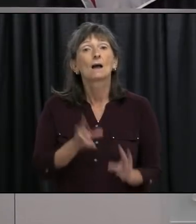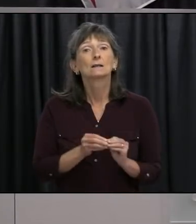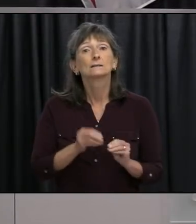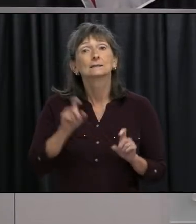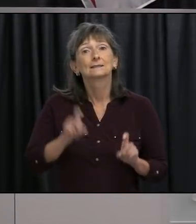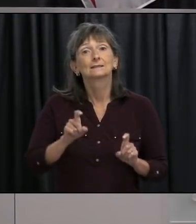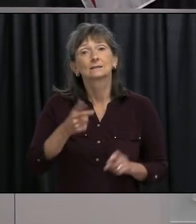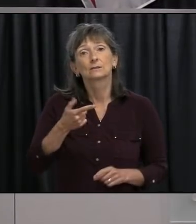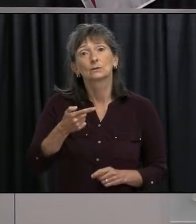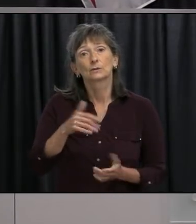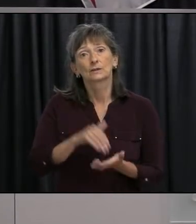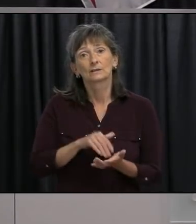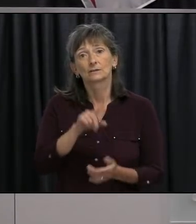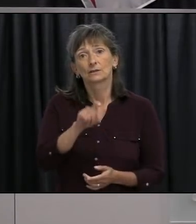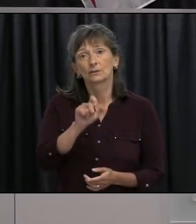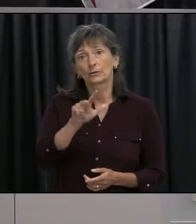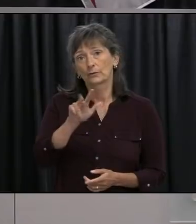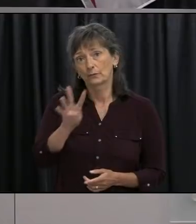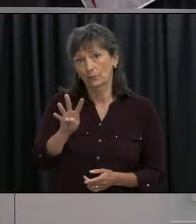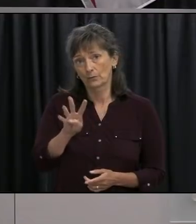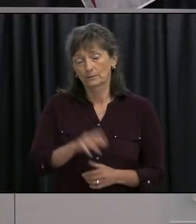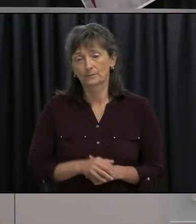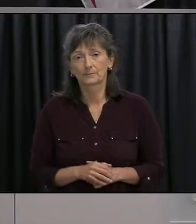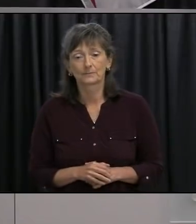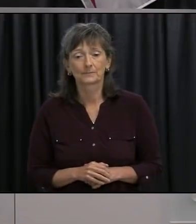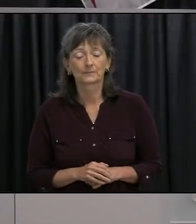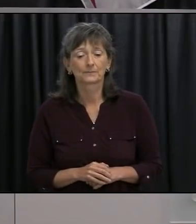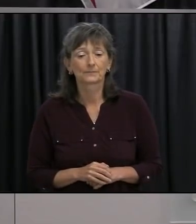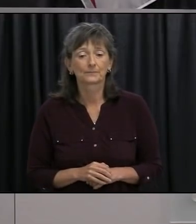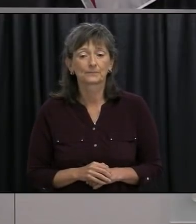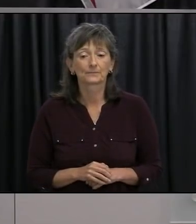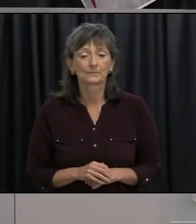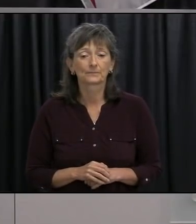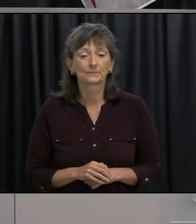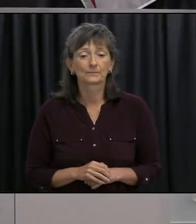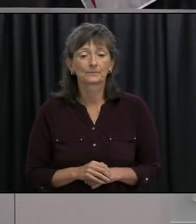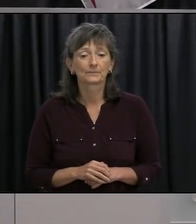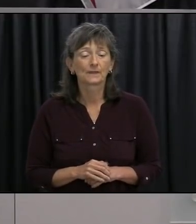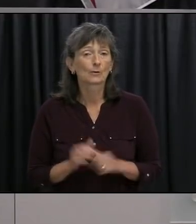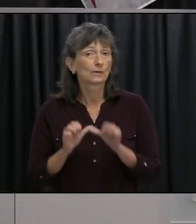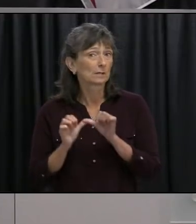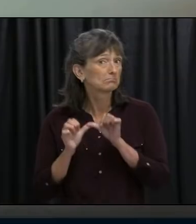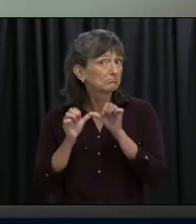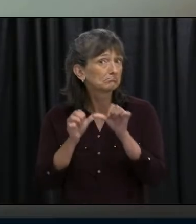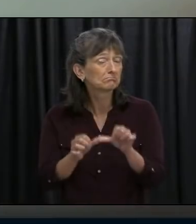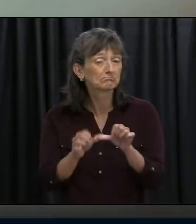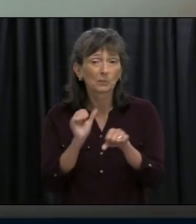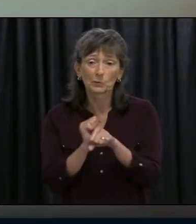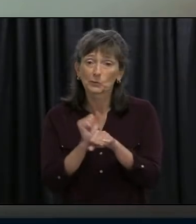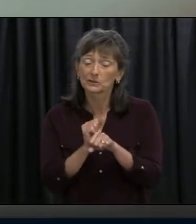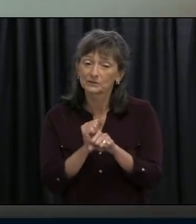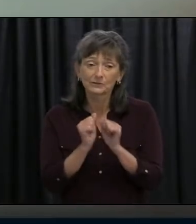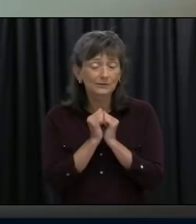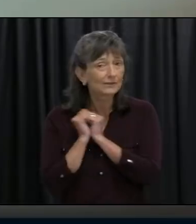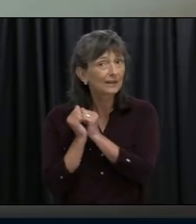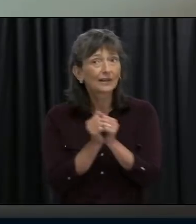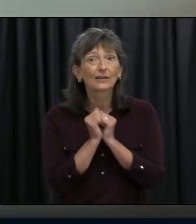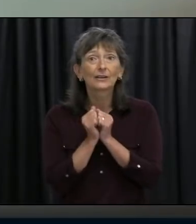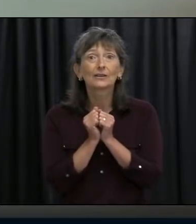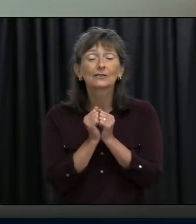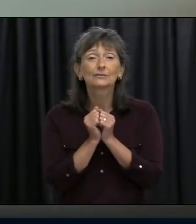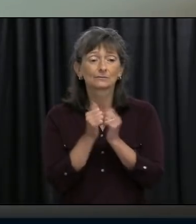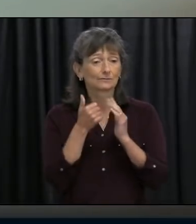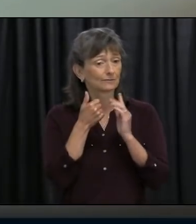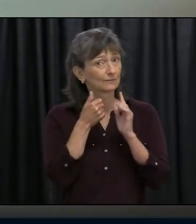tested 21,134 people. And thanks to our ongoing collective actions and commitment to following the public health measures